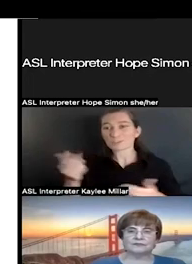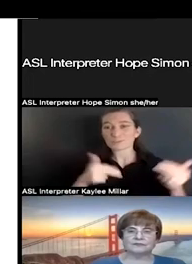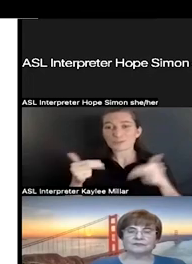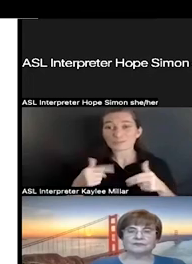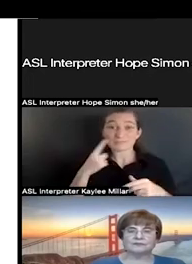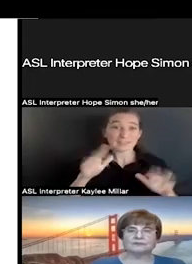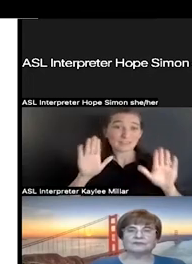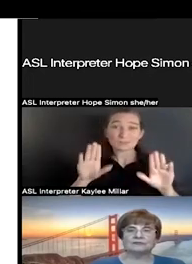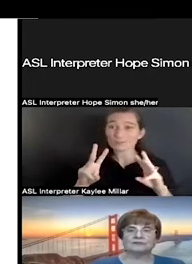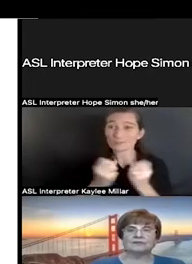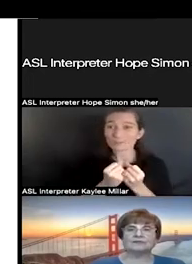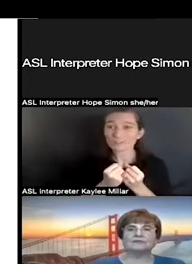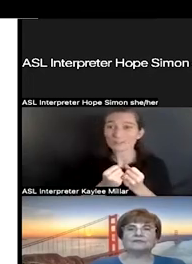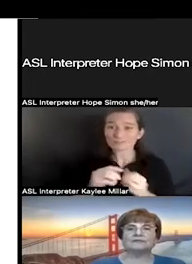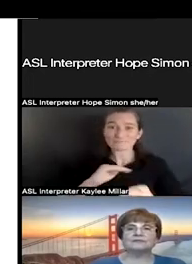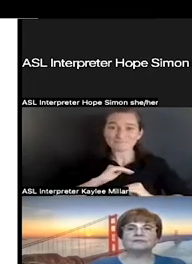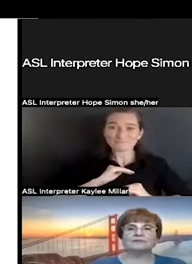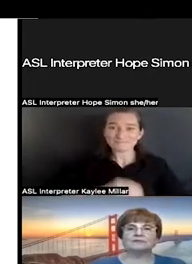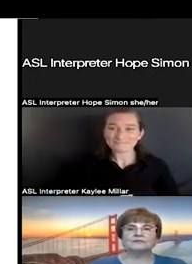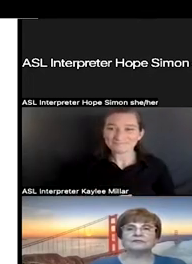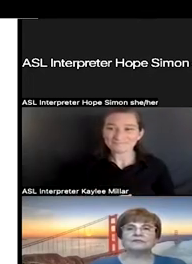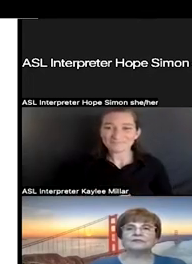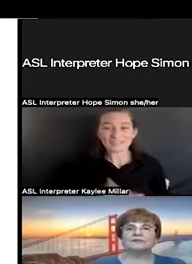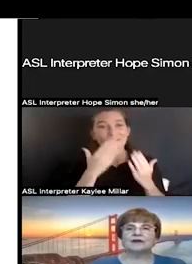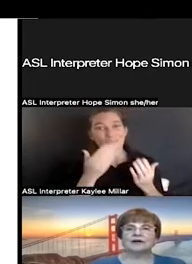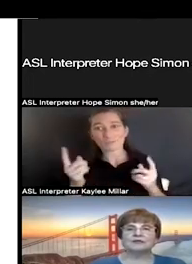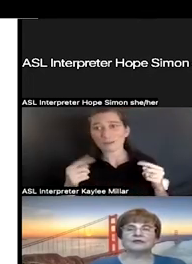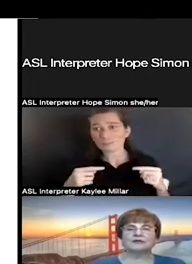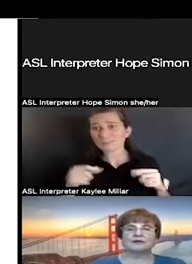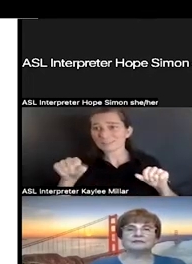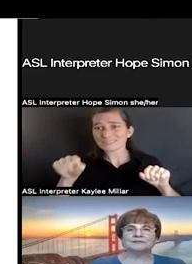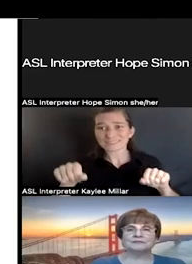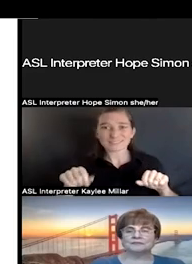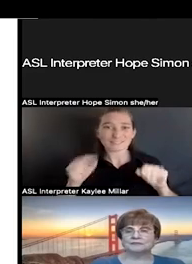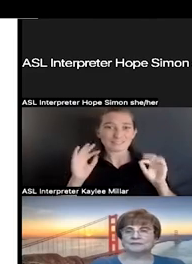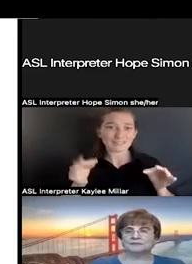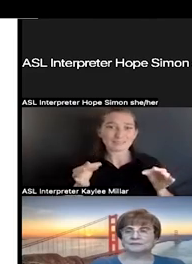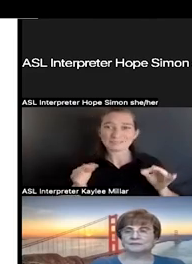was a great workshop. And thank you for attending. Yes, absolutely.